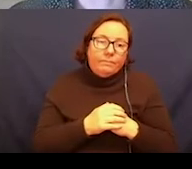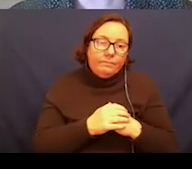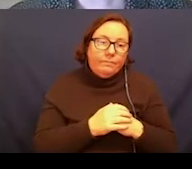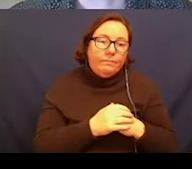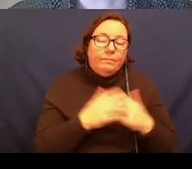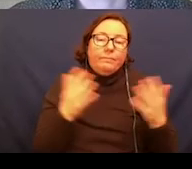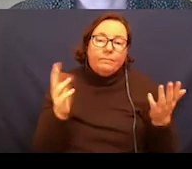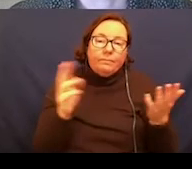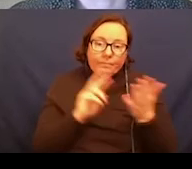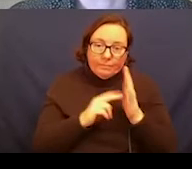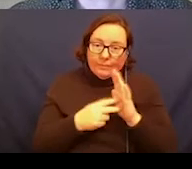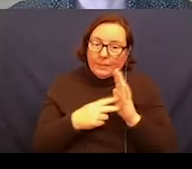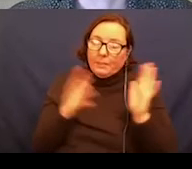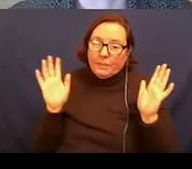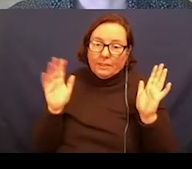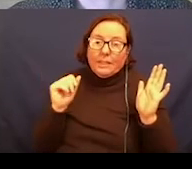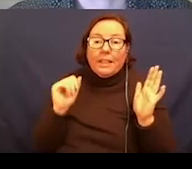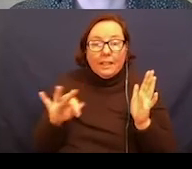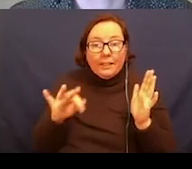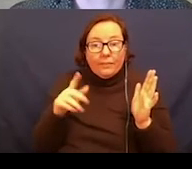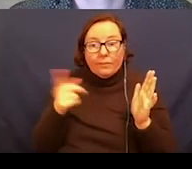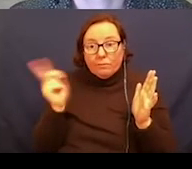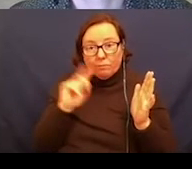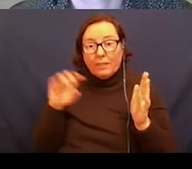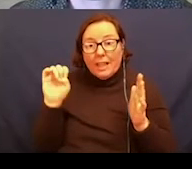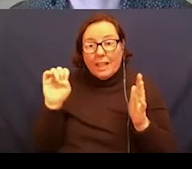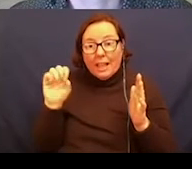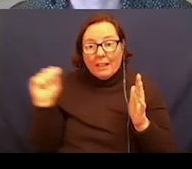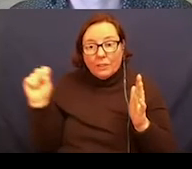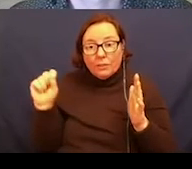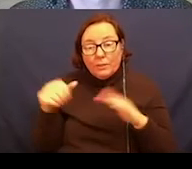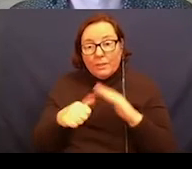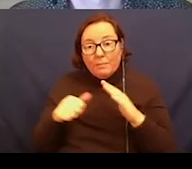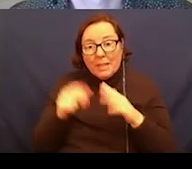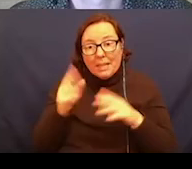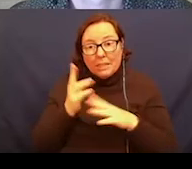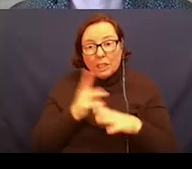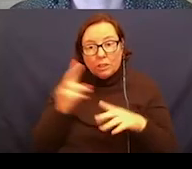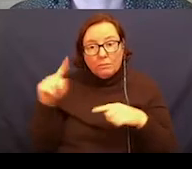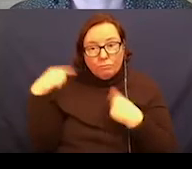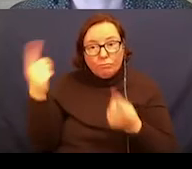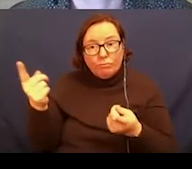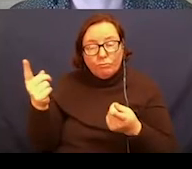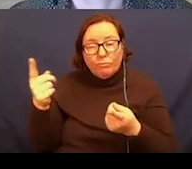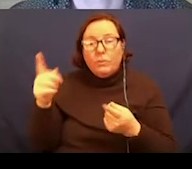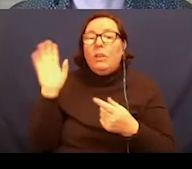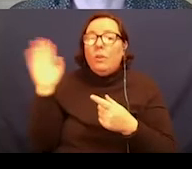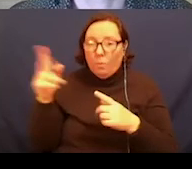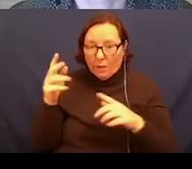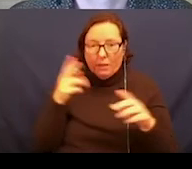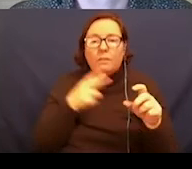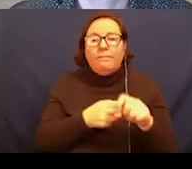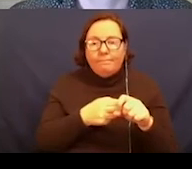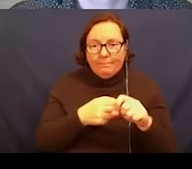What that means is that if you are an Eversource Basic Service customer, you will be automatically enrolled